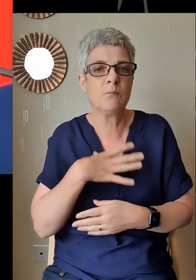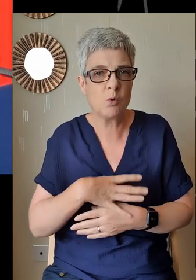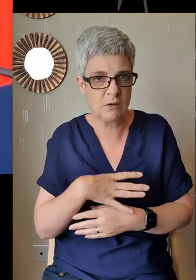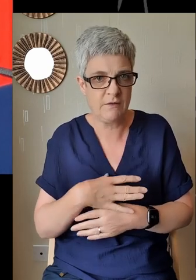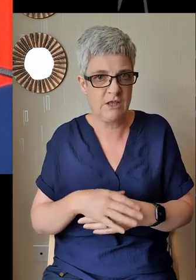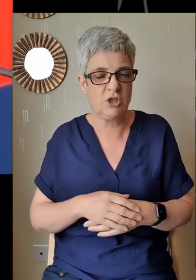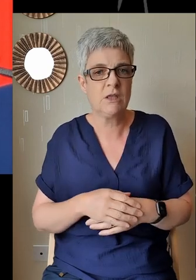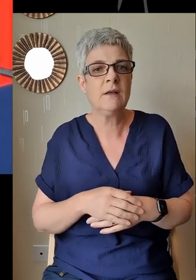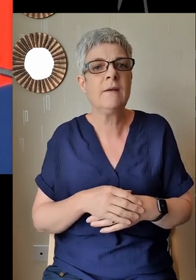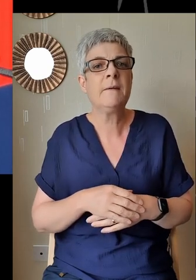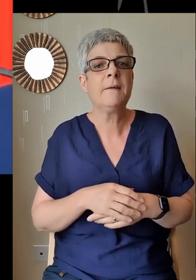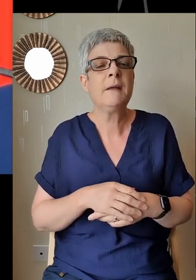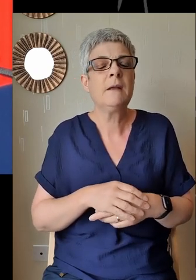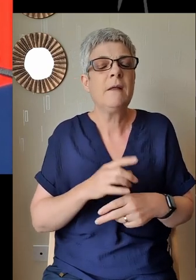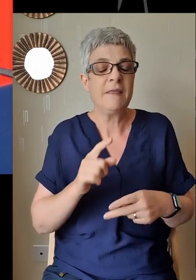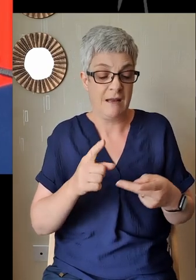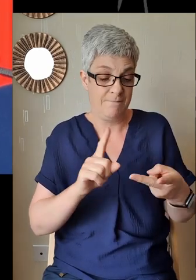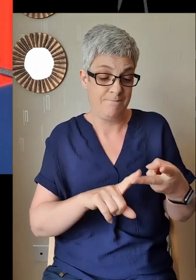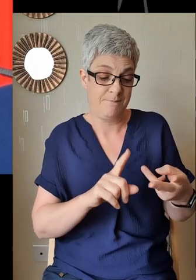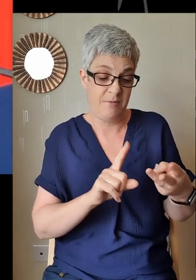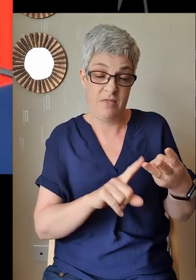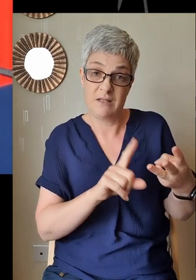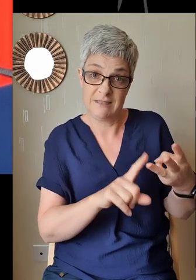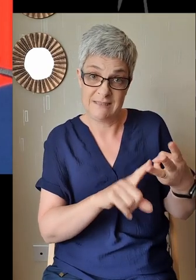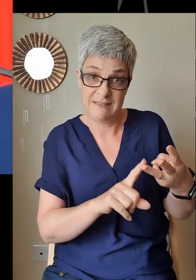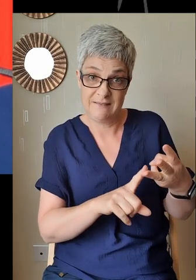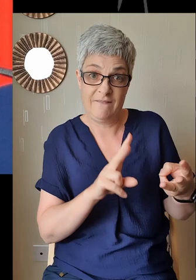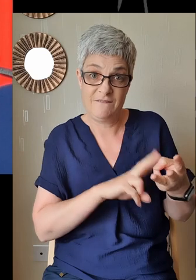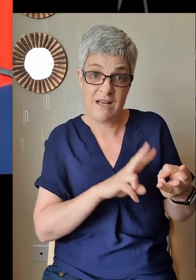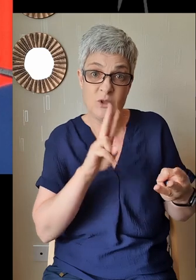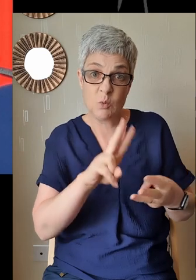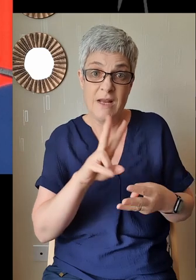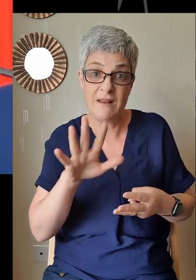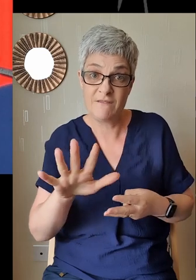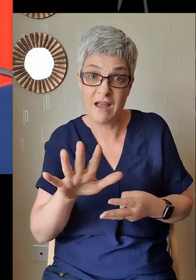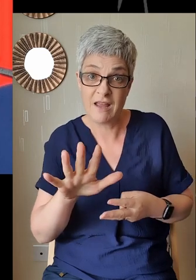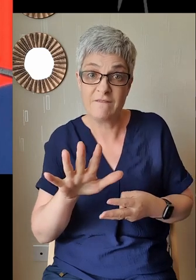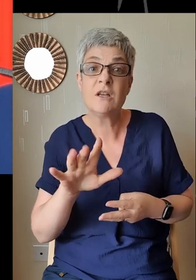thirdly, verse 25, we are to keep in step with the Spirit.